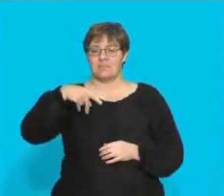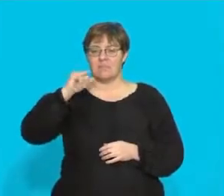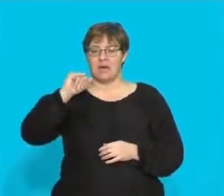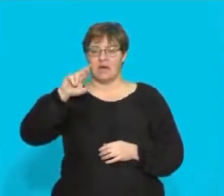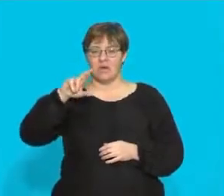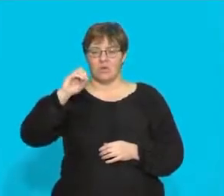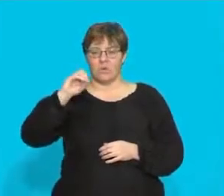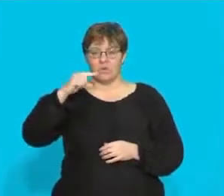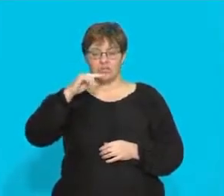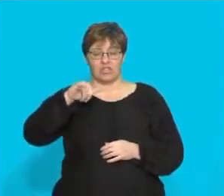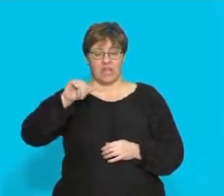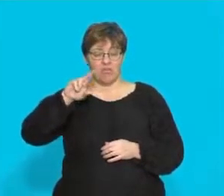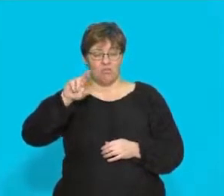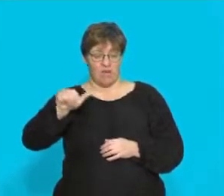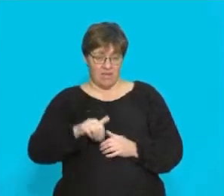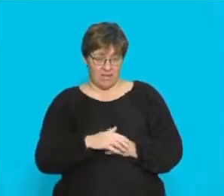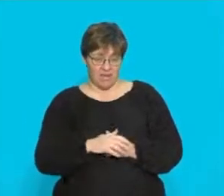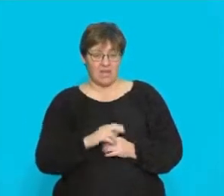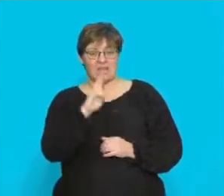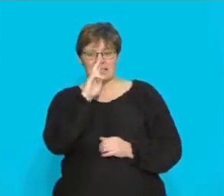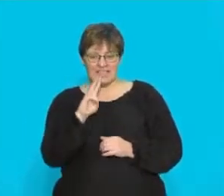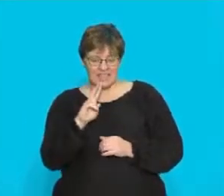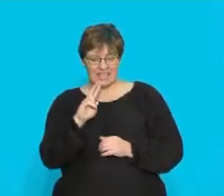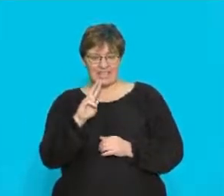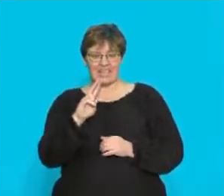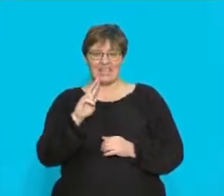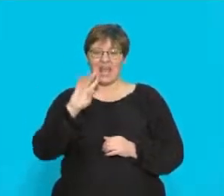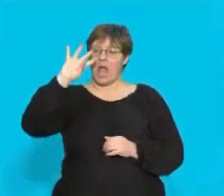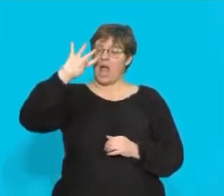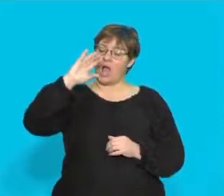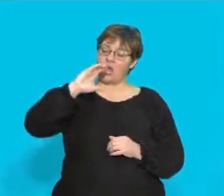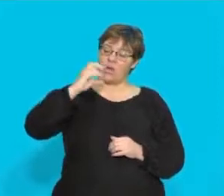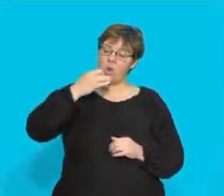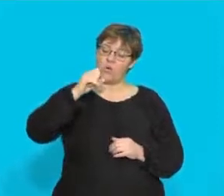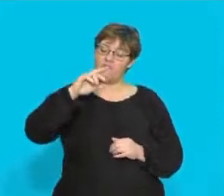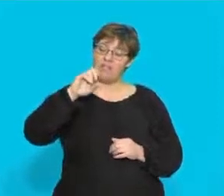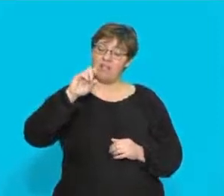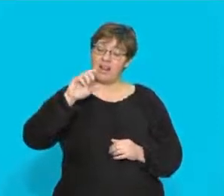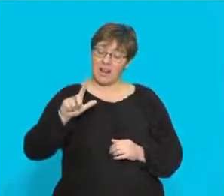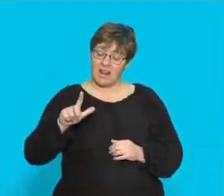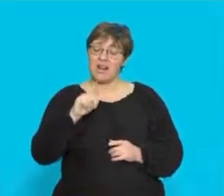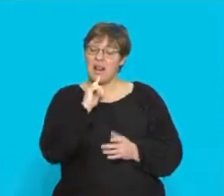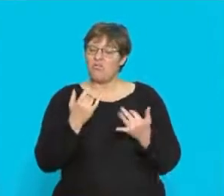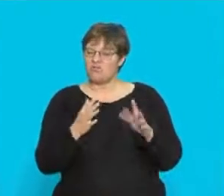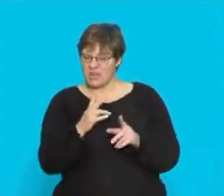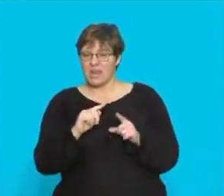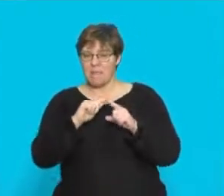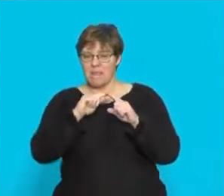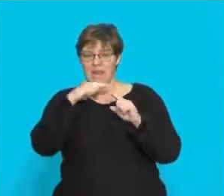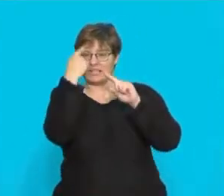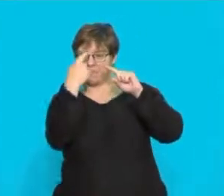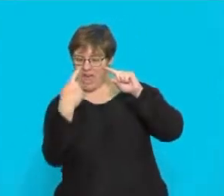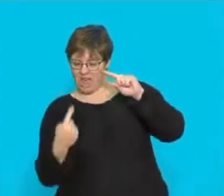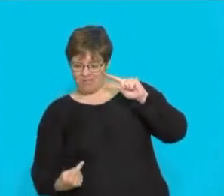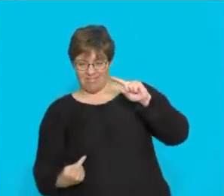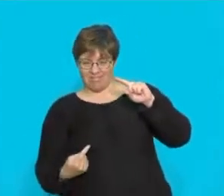Giardia. Can you see the chlorophyll? It's in a spiral form. Can you see the green? Really quite funky, right? So